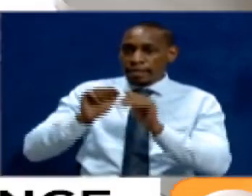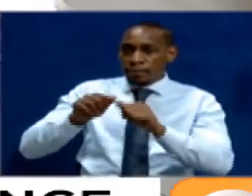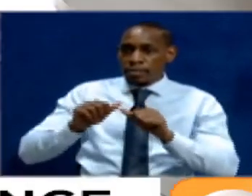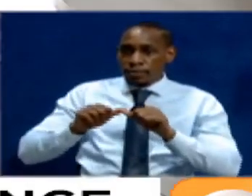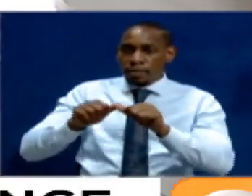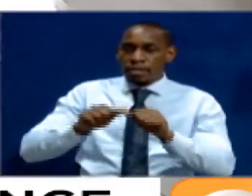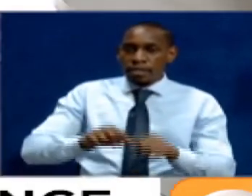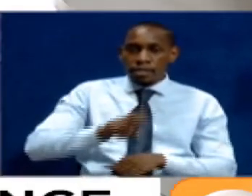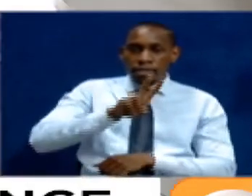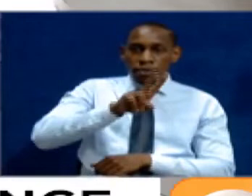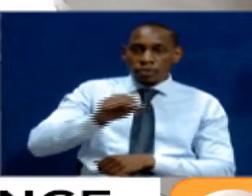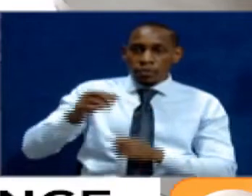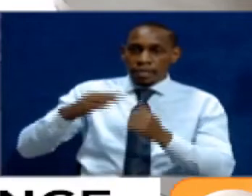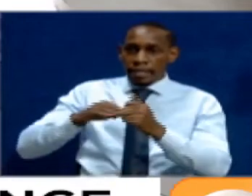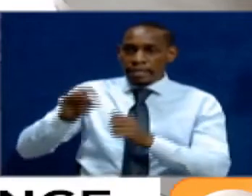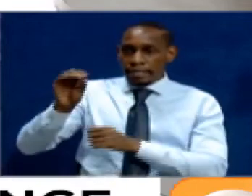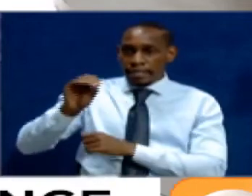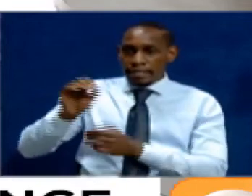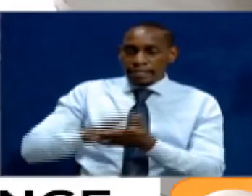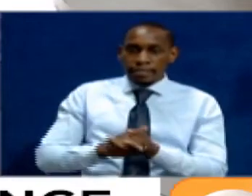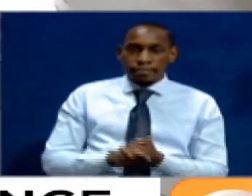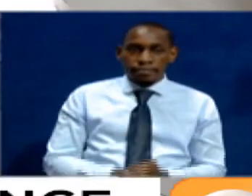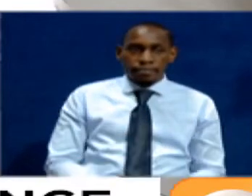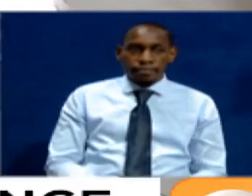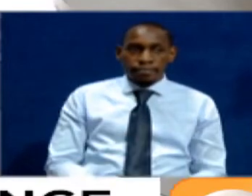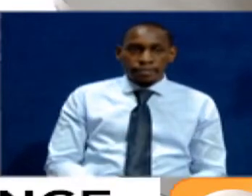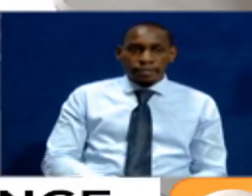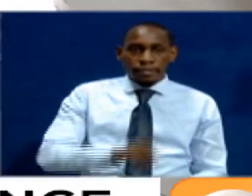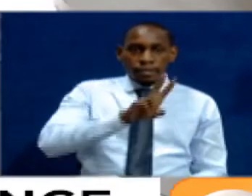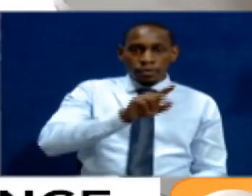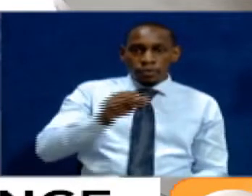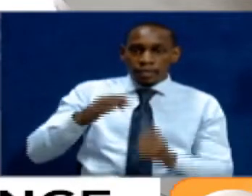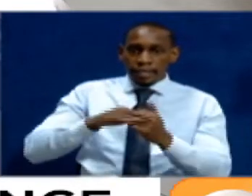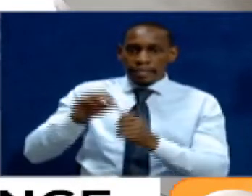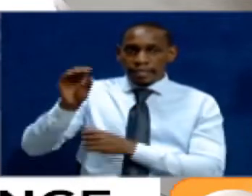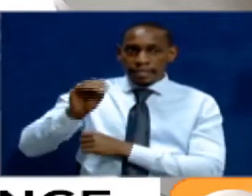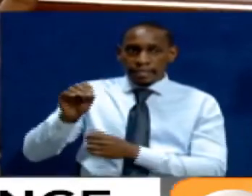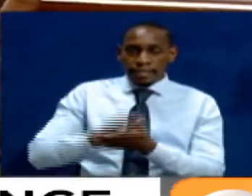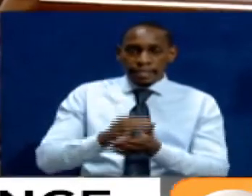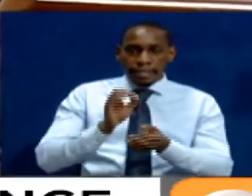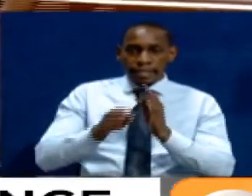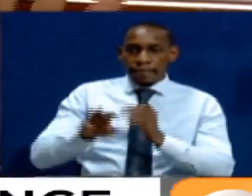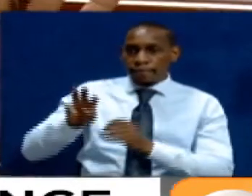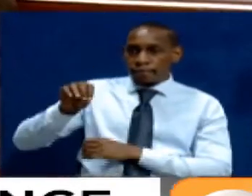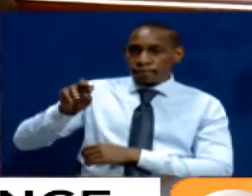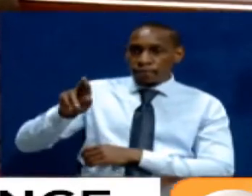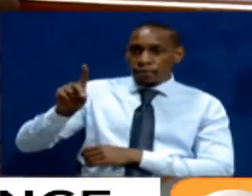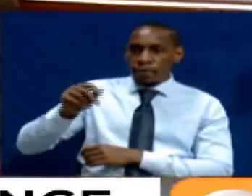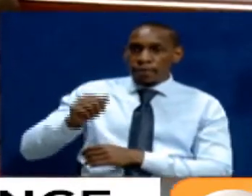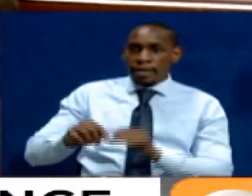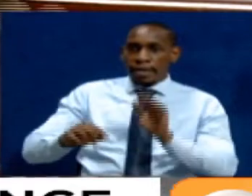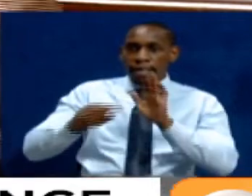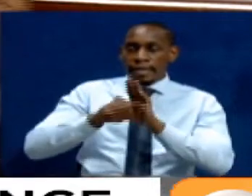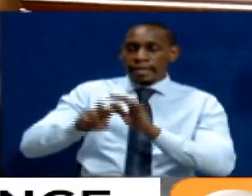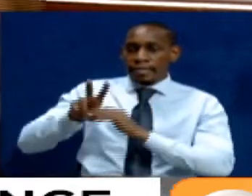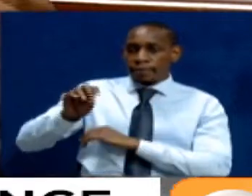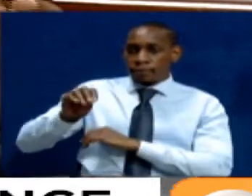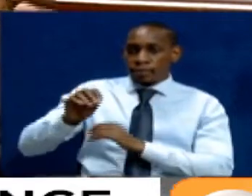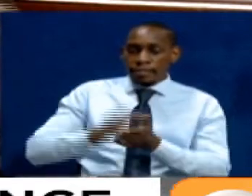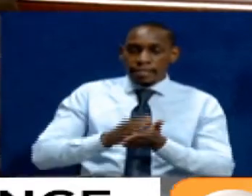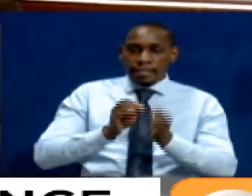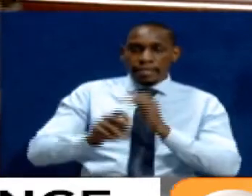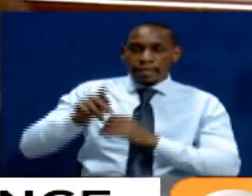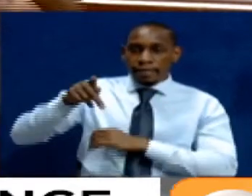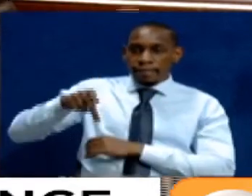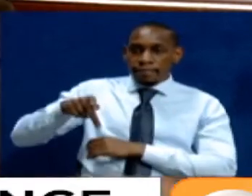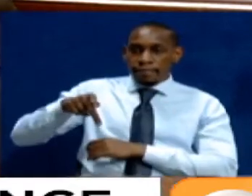to maintain 2 to 8 degrees. For AstraZeneca, 2 to 8 degrees. If it is Moderna, you need -20, and if